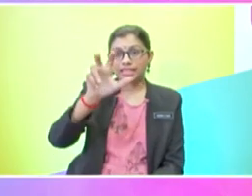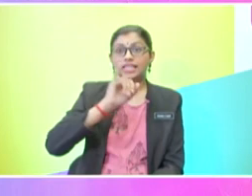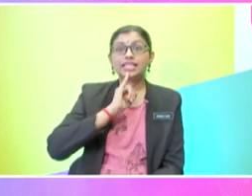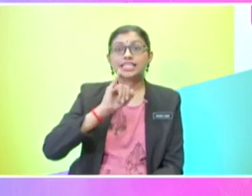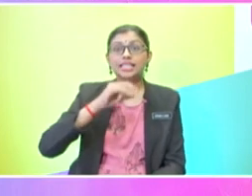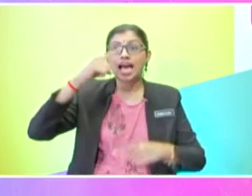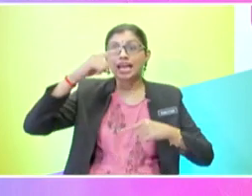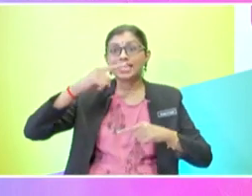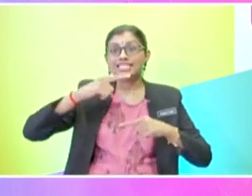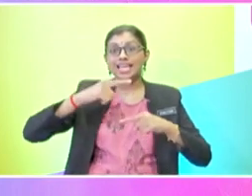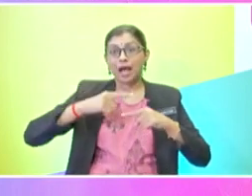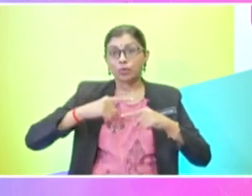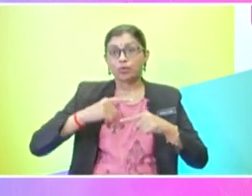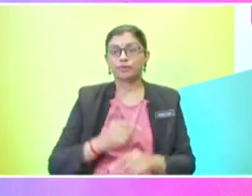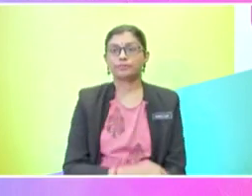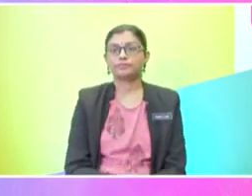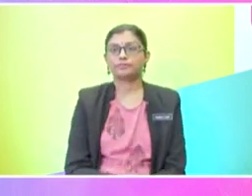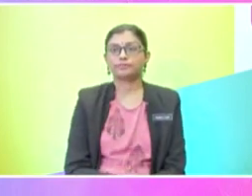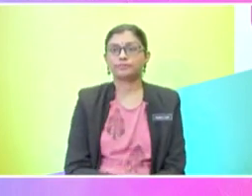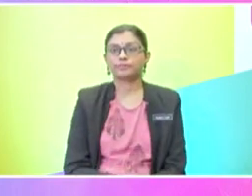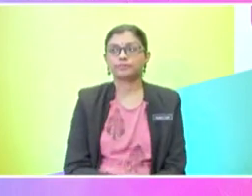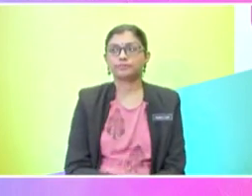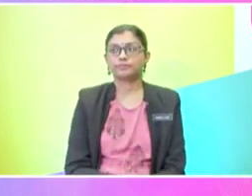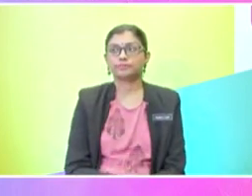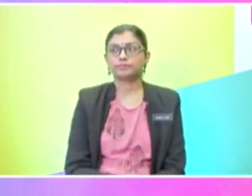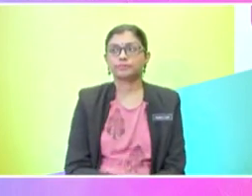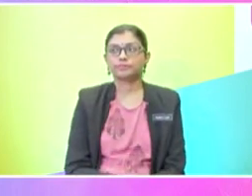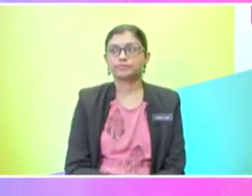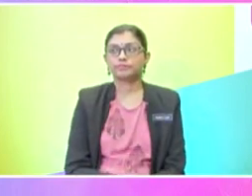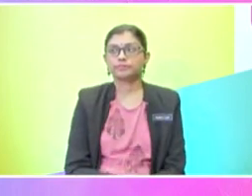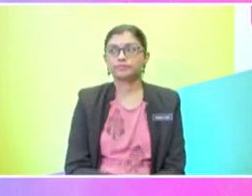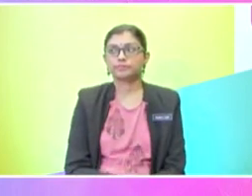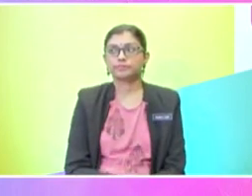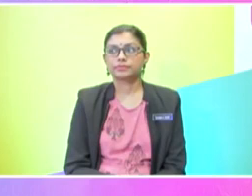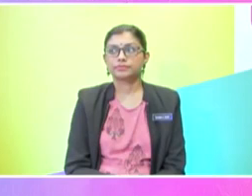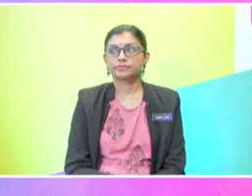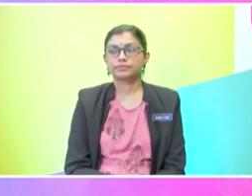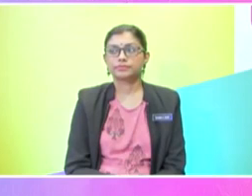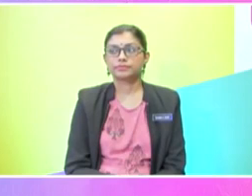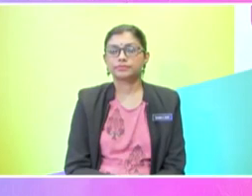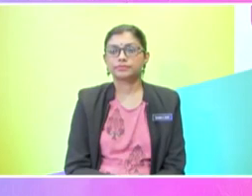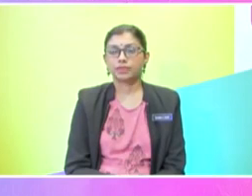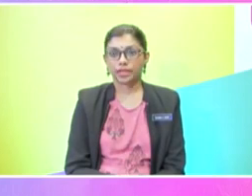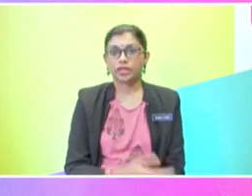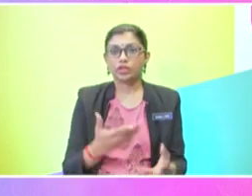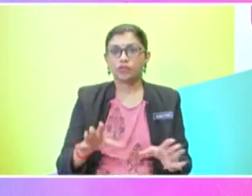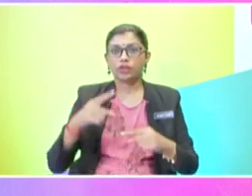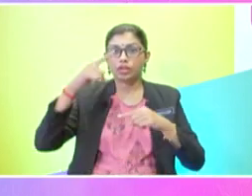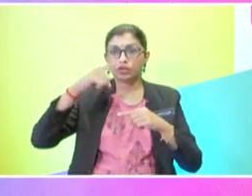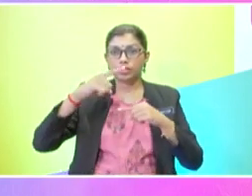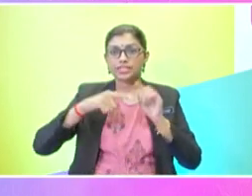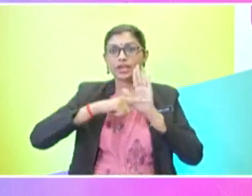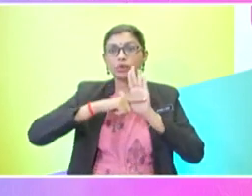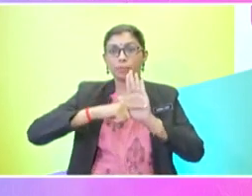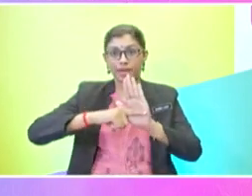total 12,150, you will get 3,645. Yes. So that 30%, you have to minus again from the total. Or